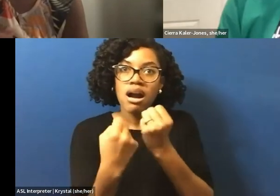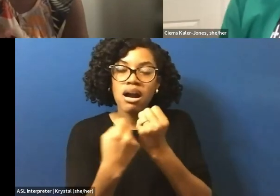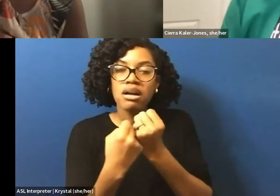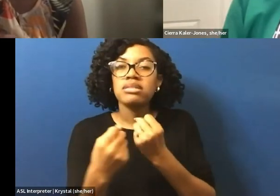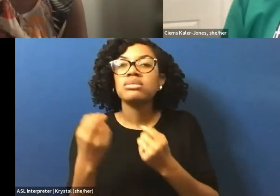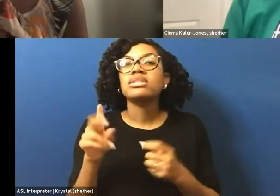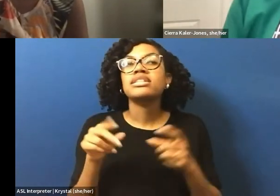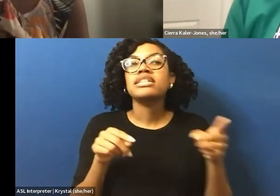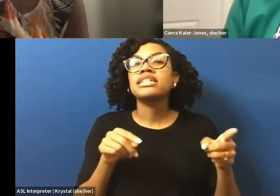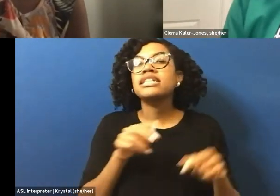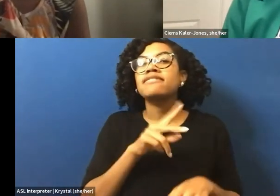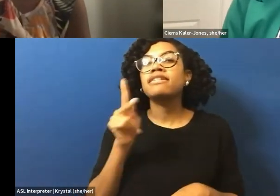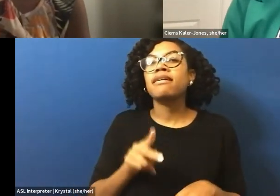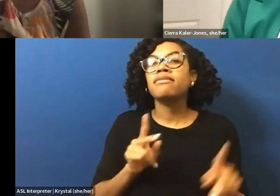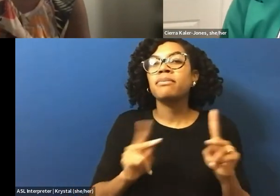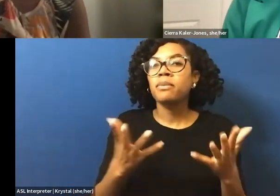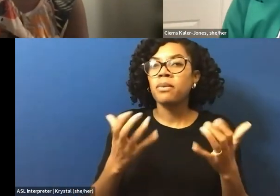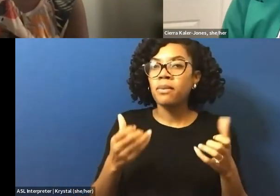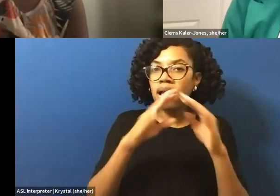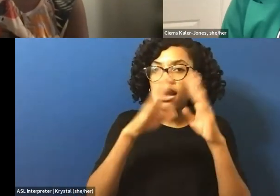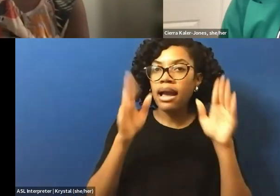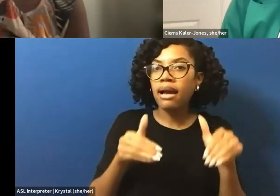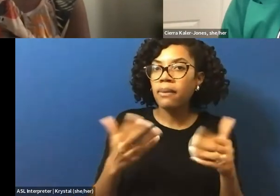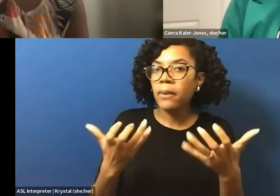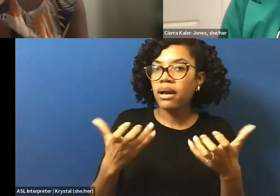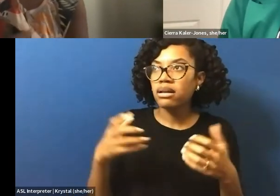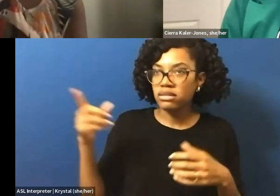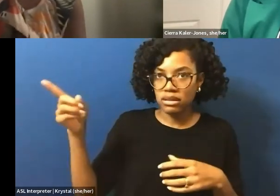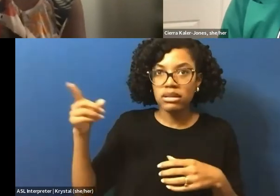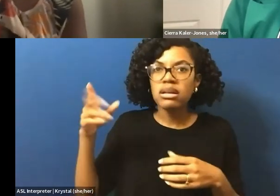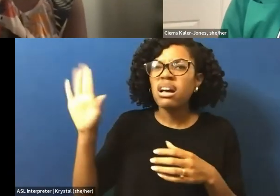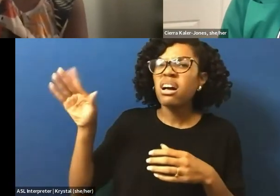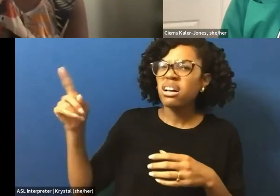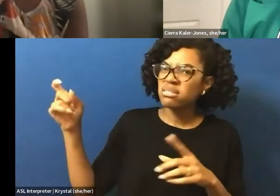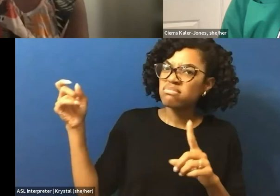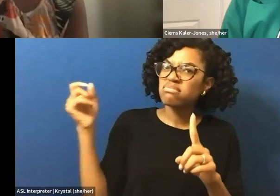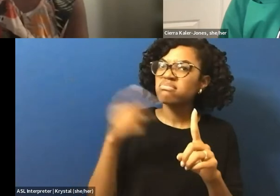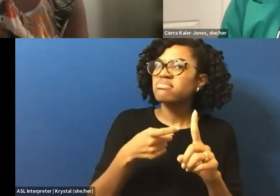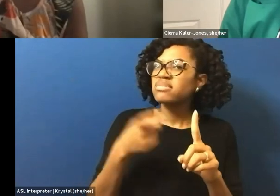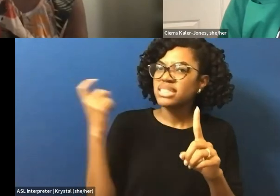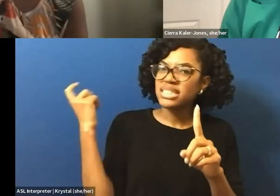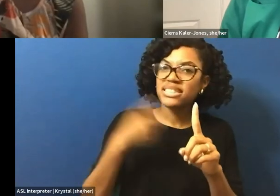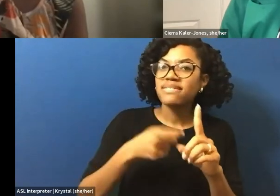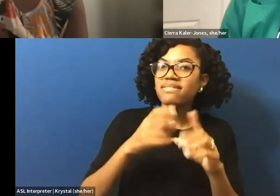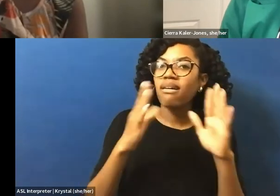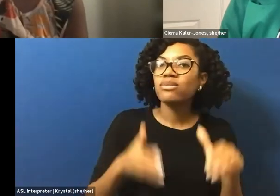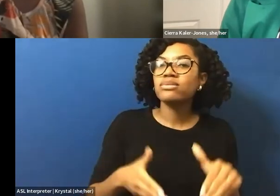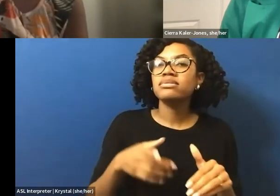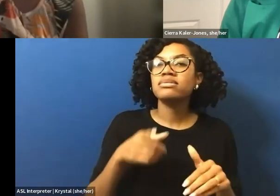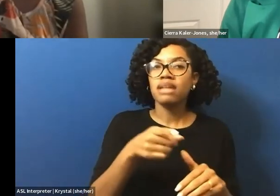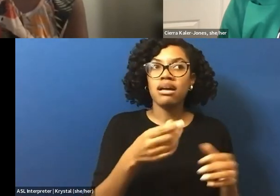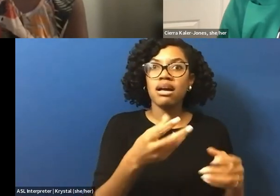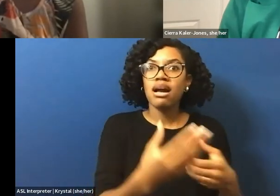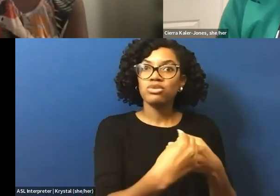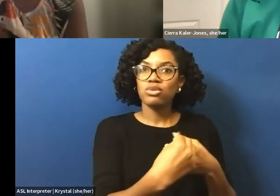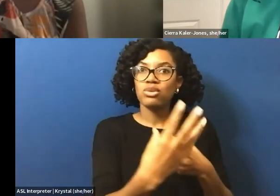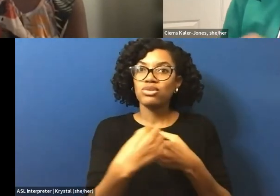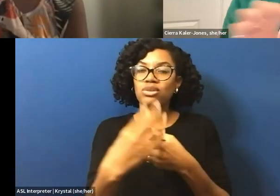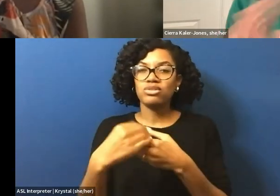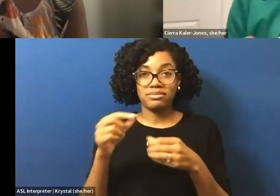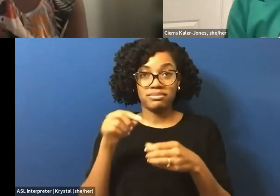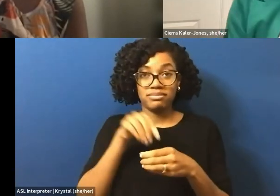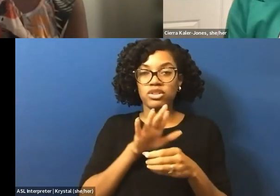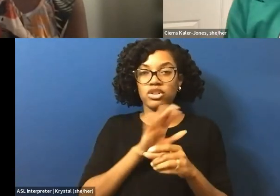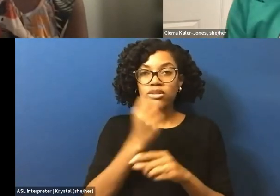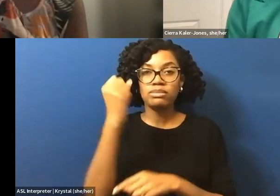reparations, mm-hmm. which I think is a really powerful blueprint for how we mm-hmm. might think about that kind of organizing today. So I'm